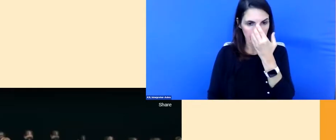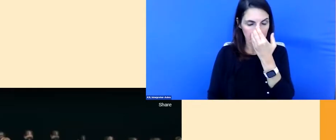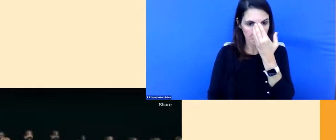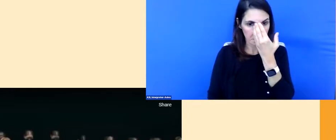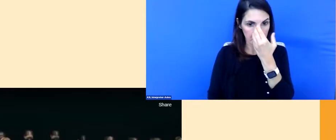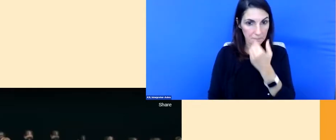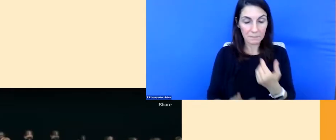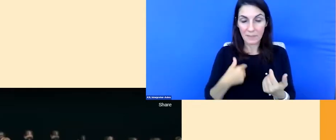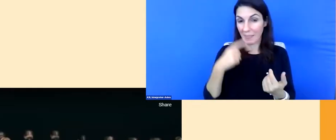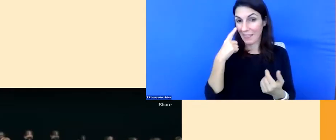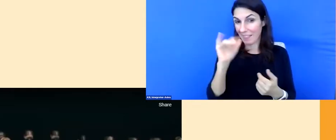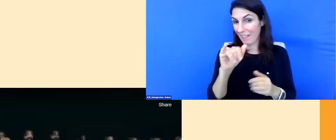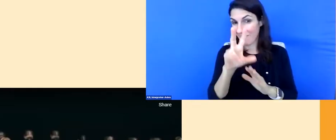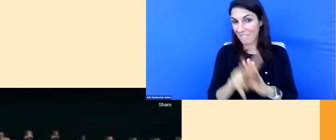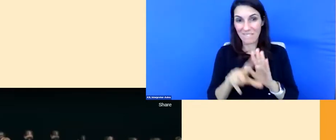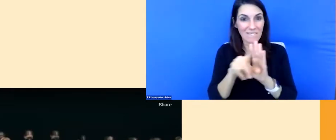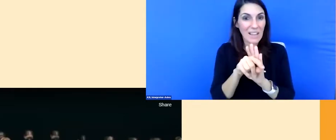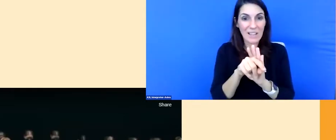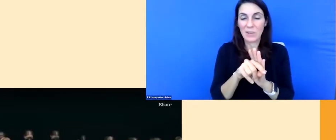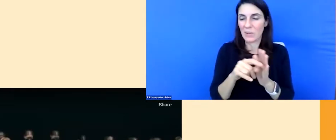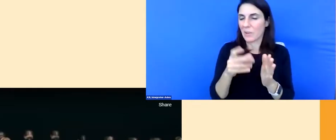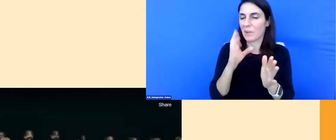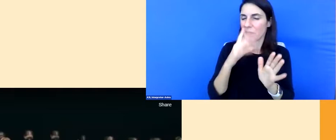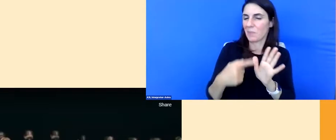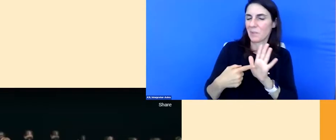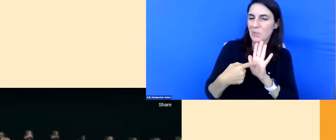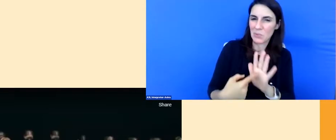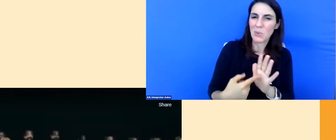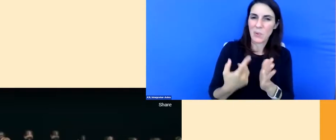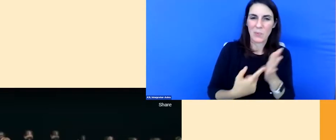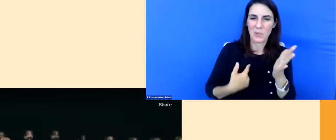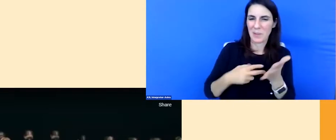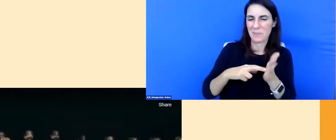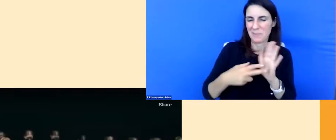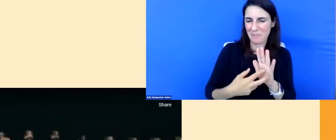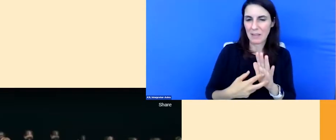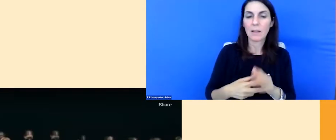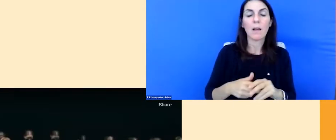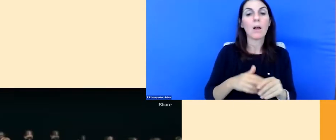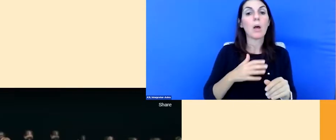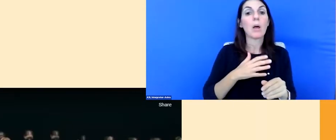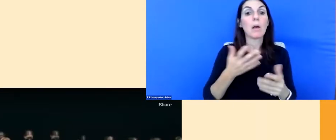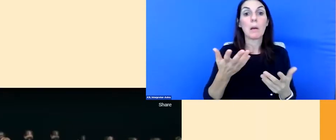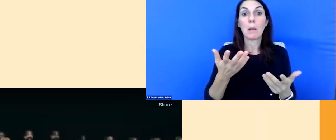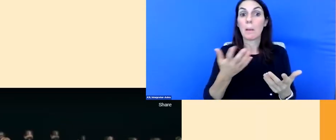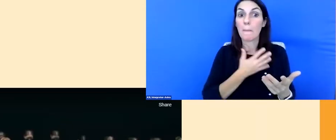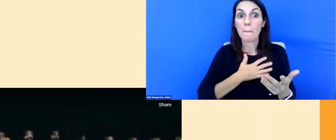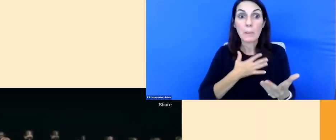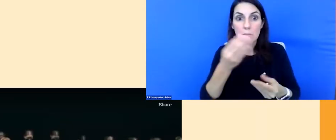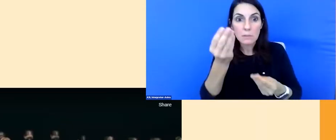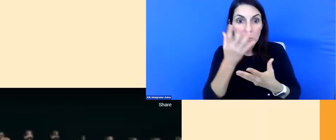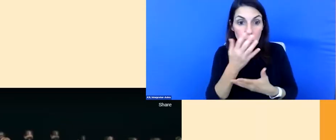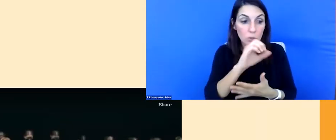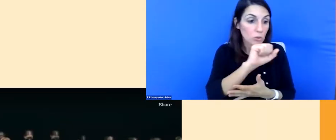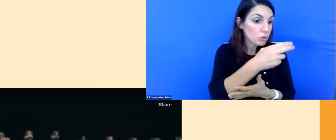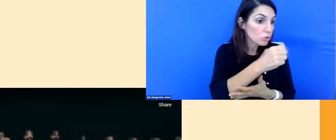So I think the video speaks for itself, so I'm gonna turn it on. Please let me know, Sharon, if you